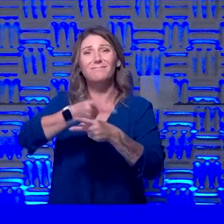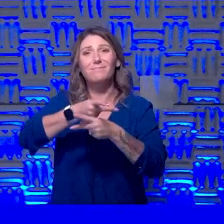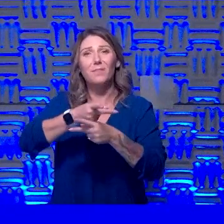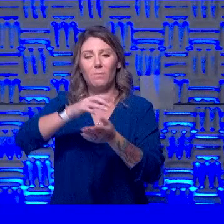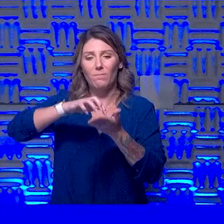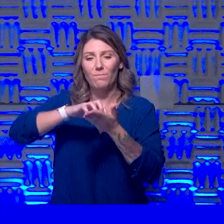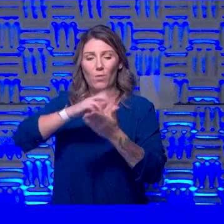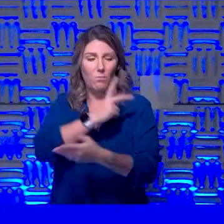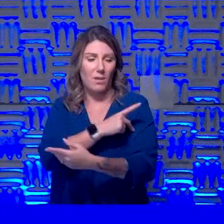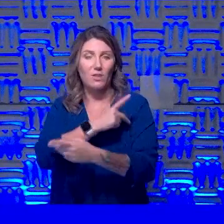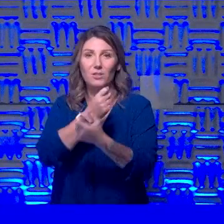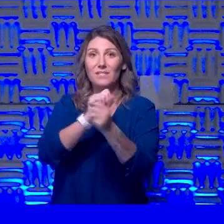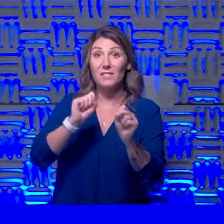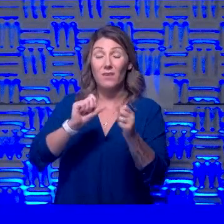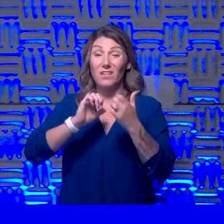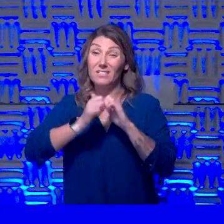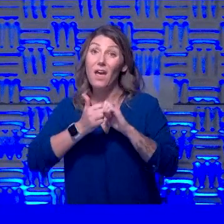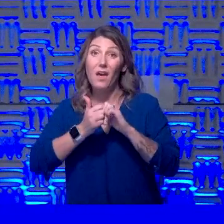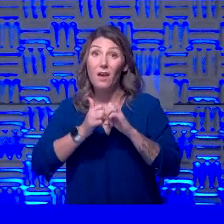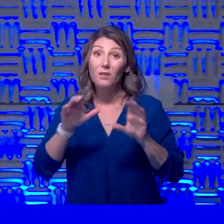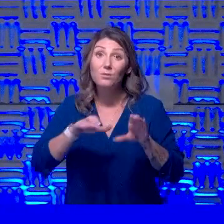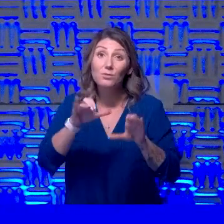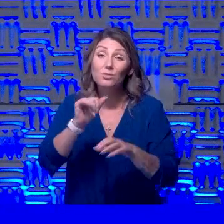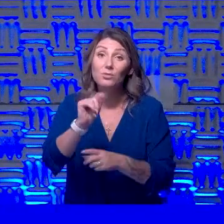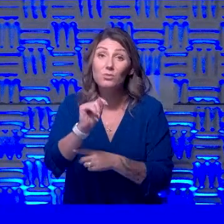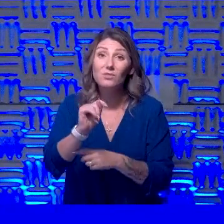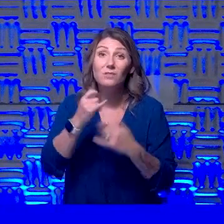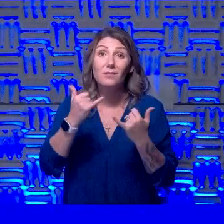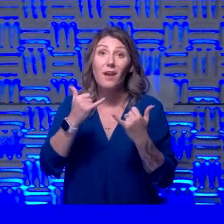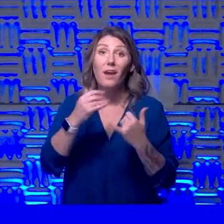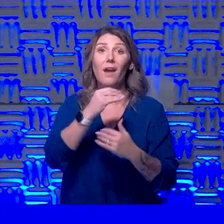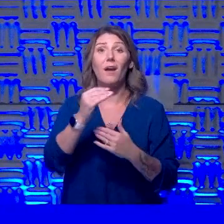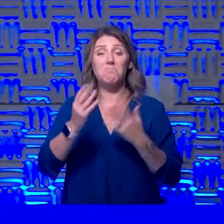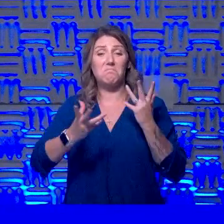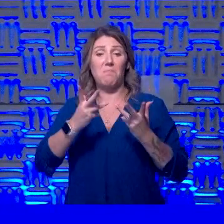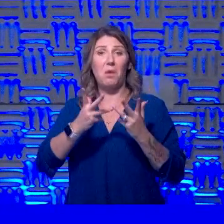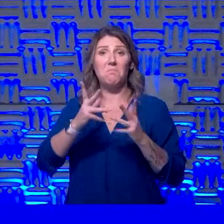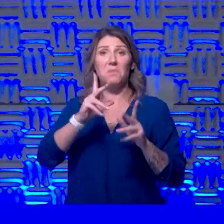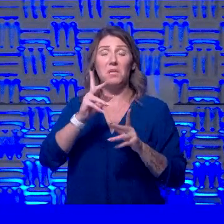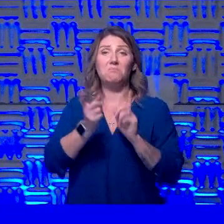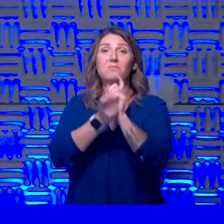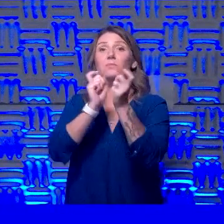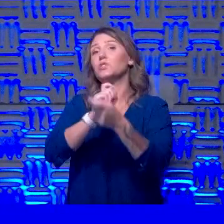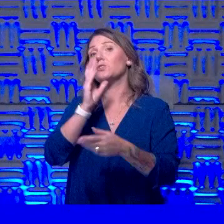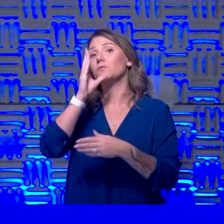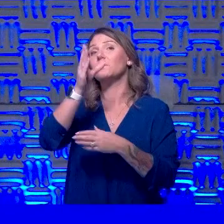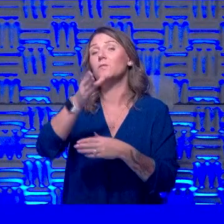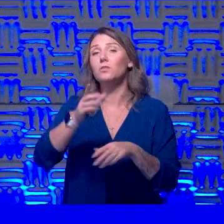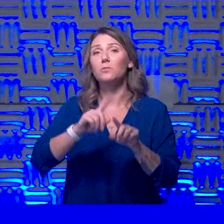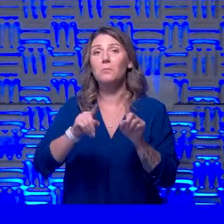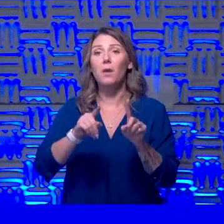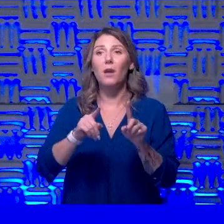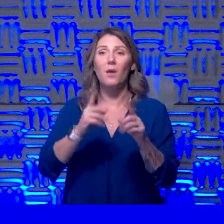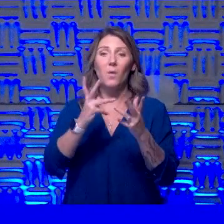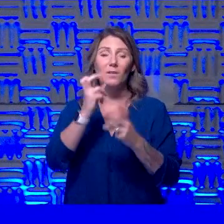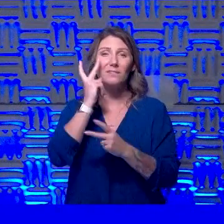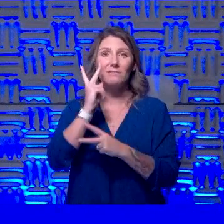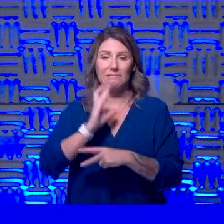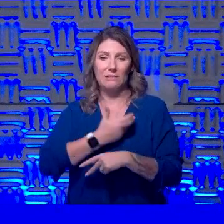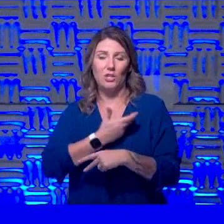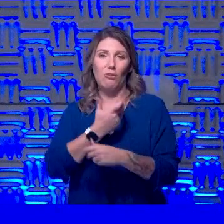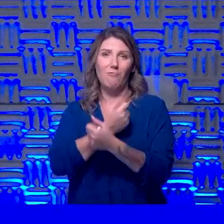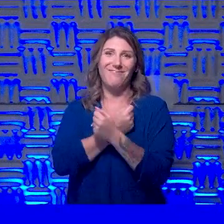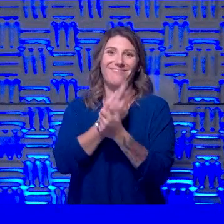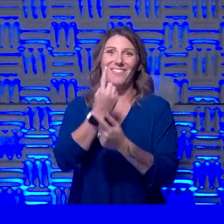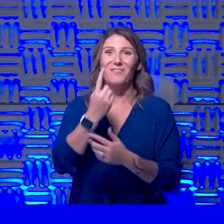And this is the way that we need to go about it right now, and maybe that will change eventually, but we all want to see our loved ones. I